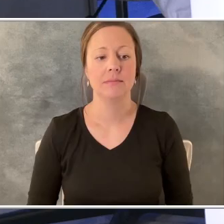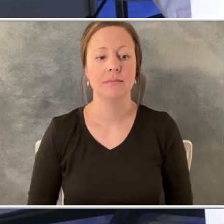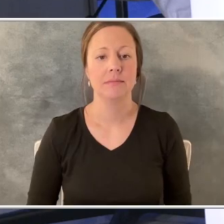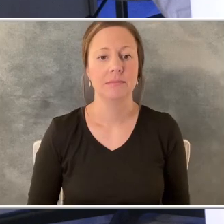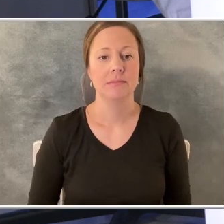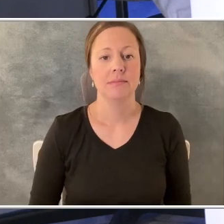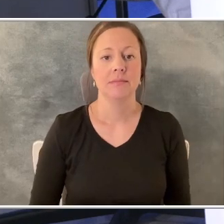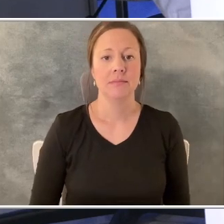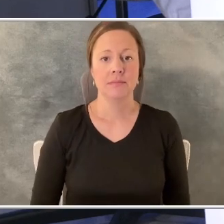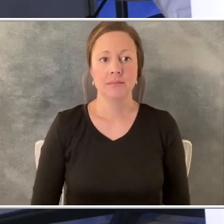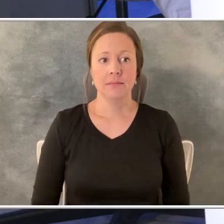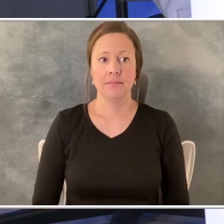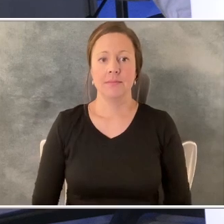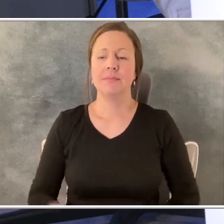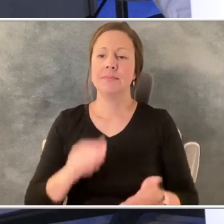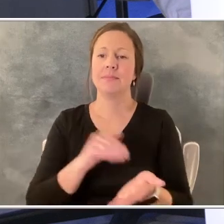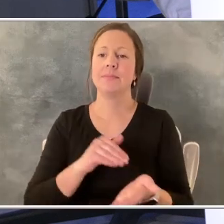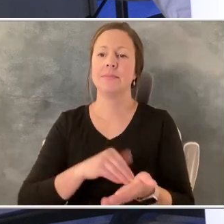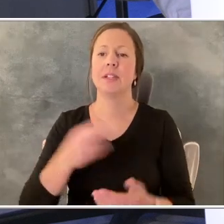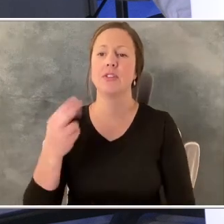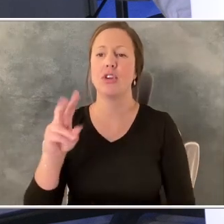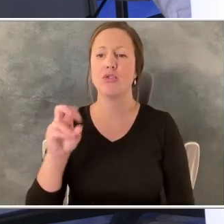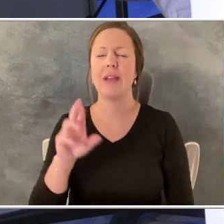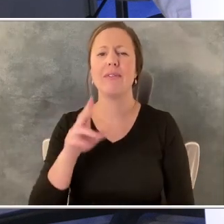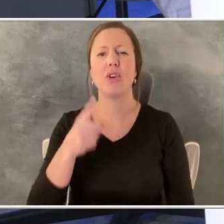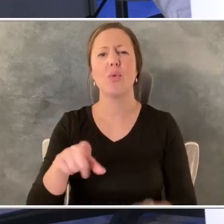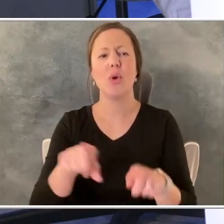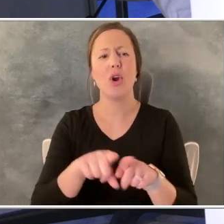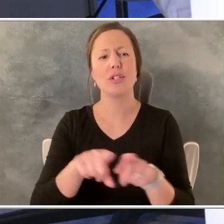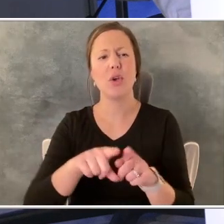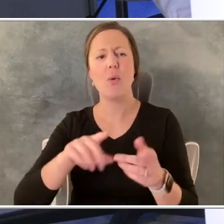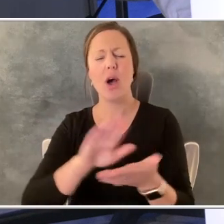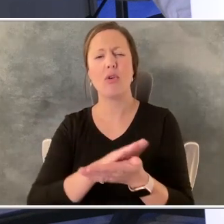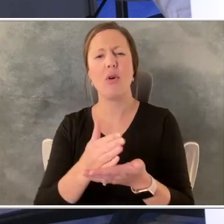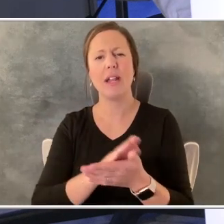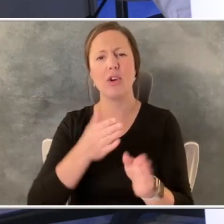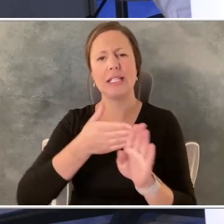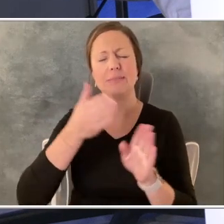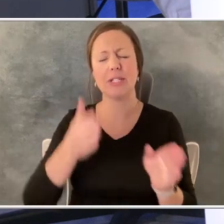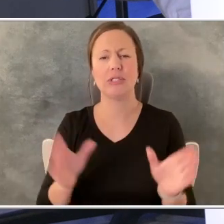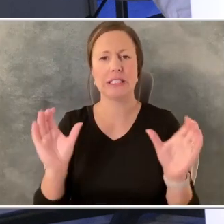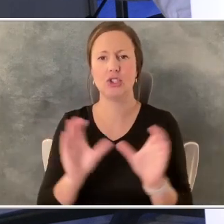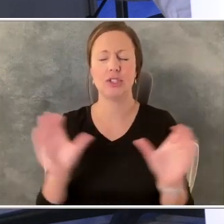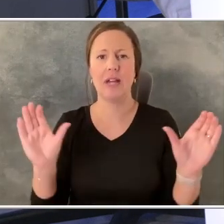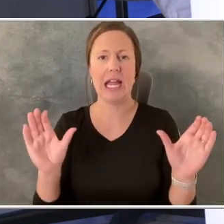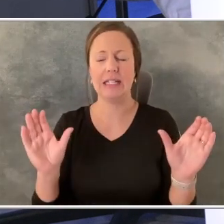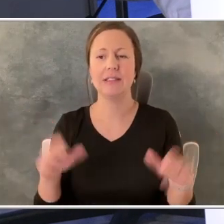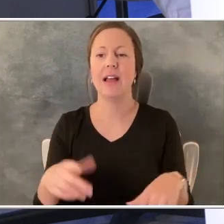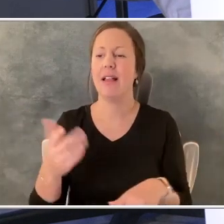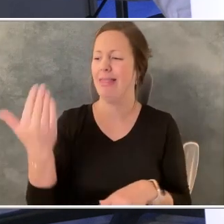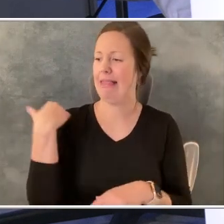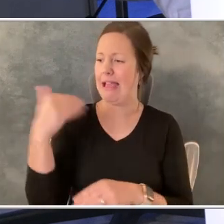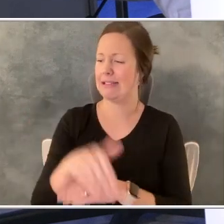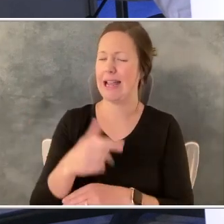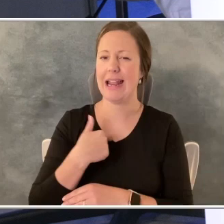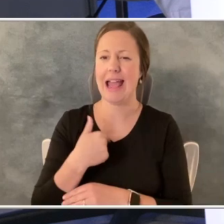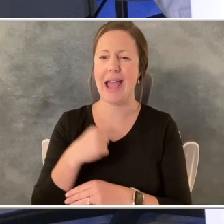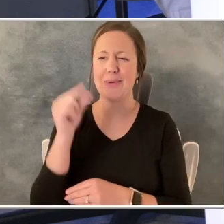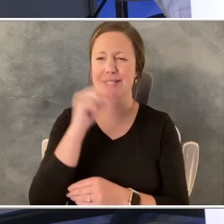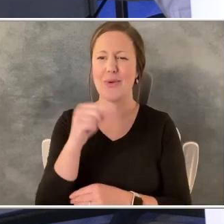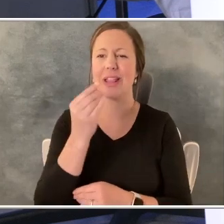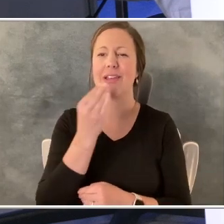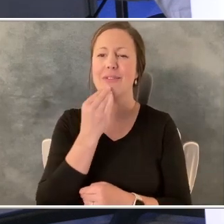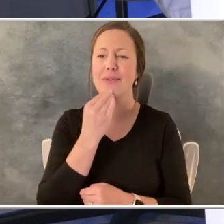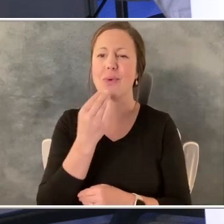culinary medicine specialist in medical nutrition. I'm going to start with you because actually last night I was Googling foods to eat to help you lose weight when you're